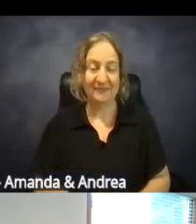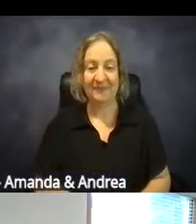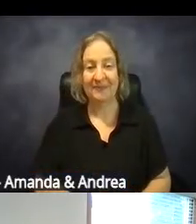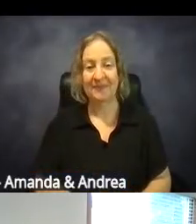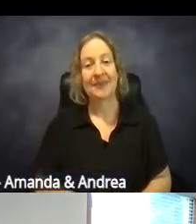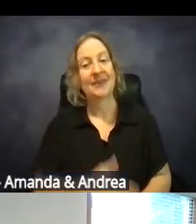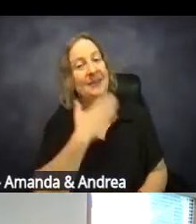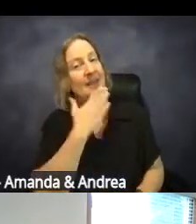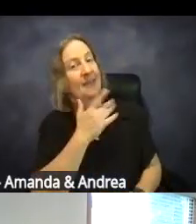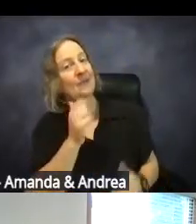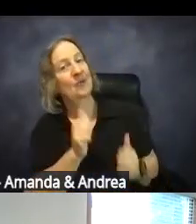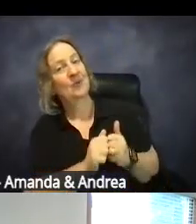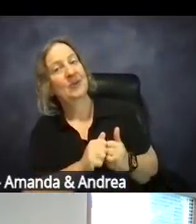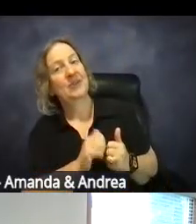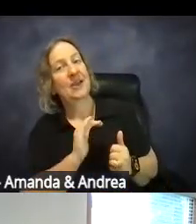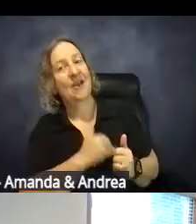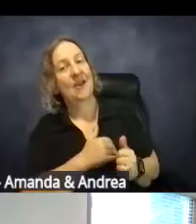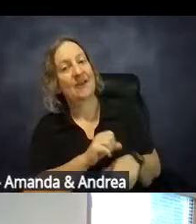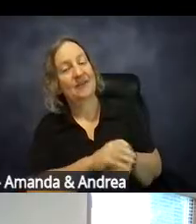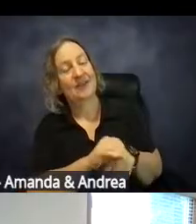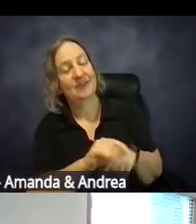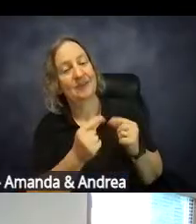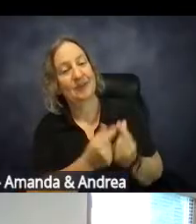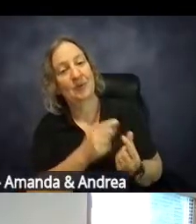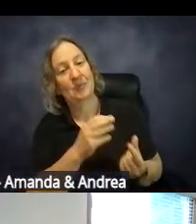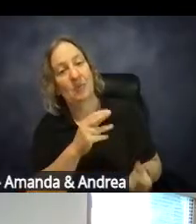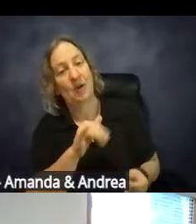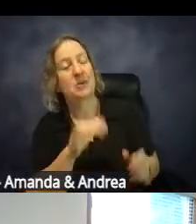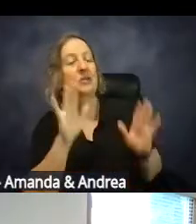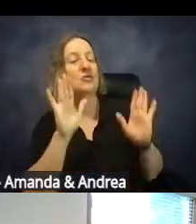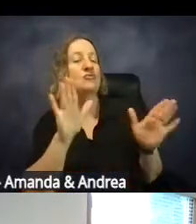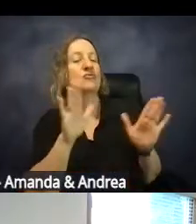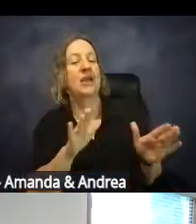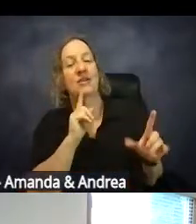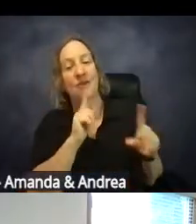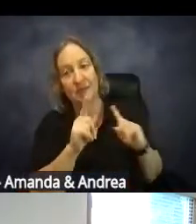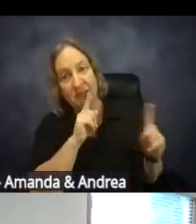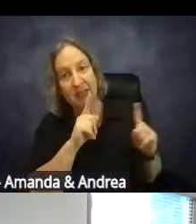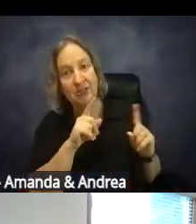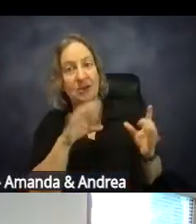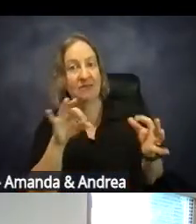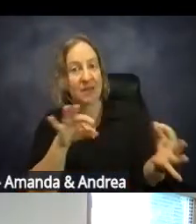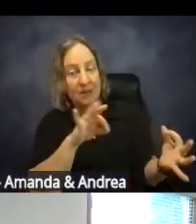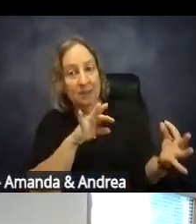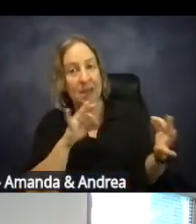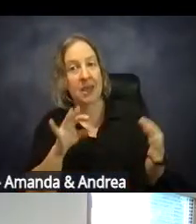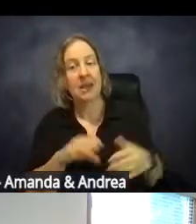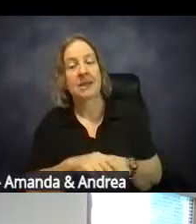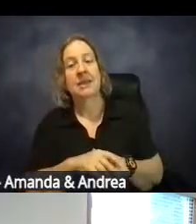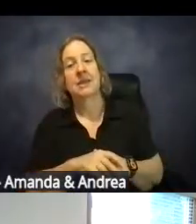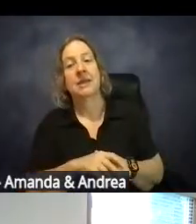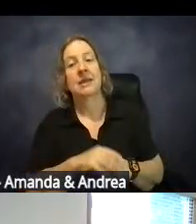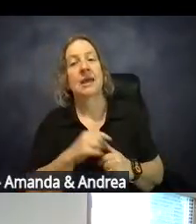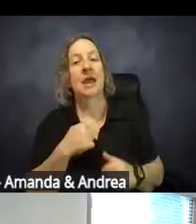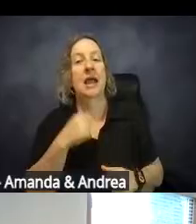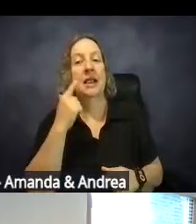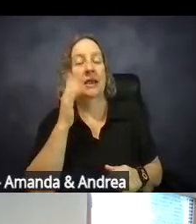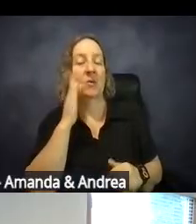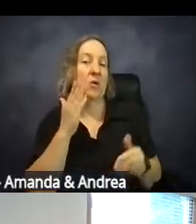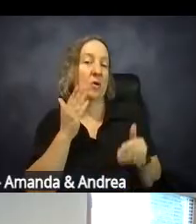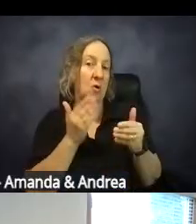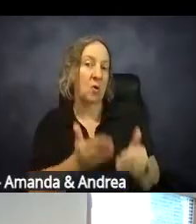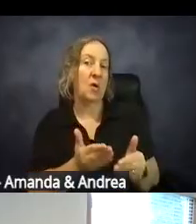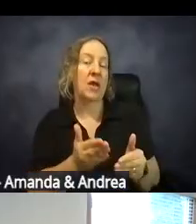Thank you for being with the advisory groups, Barbie, and great conversation and feedback. I think we'll go ahead and